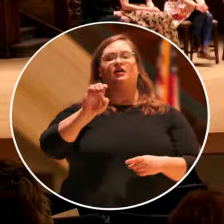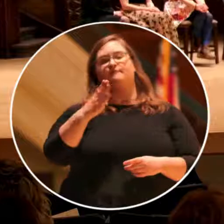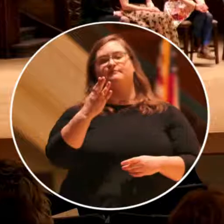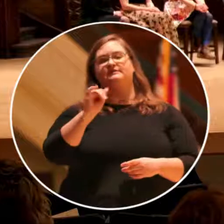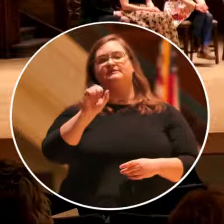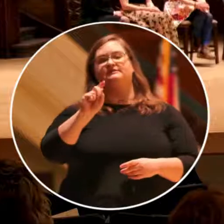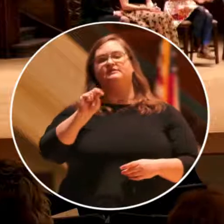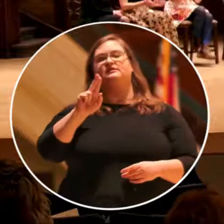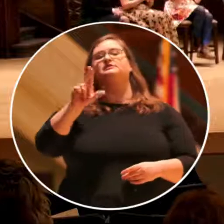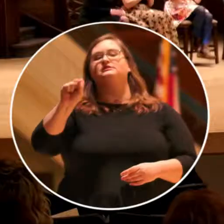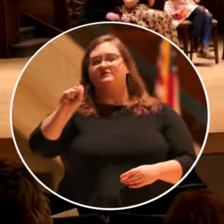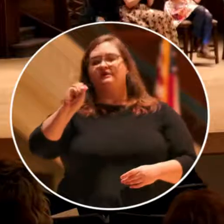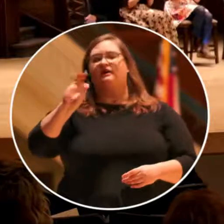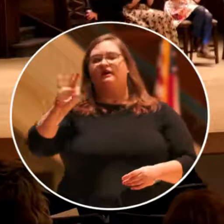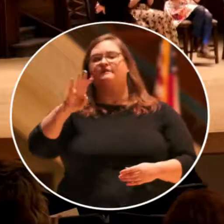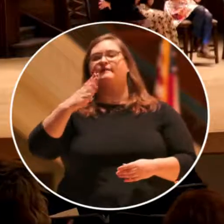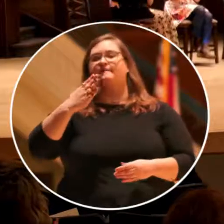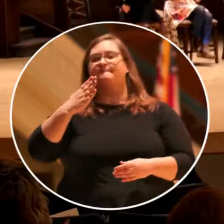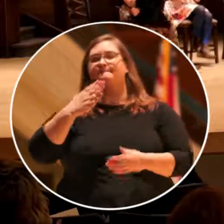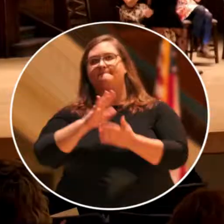Karen Dickerson.